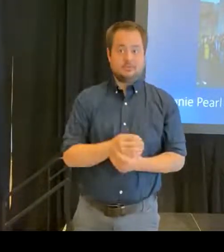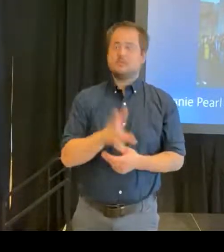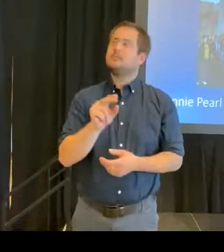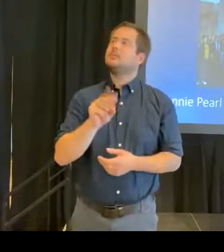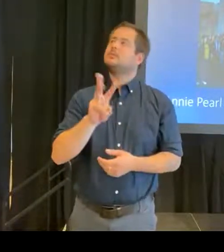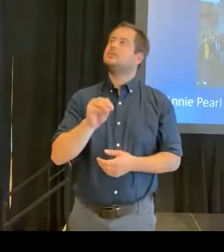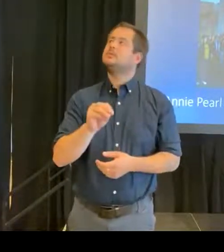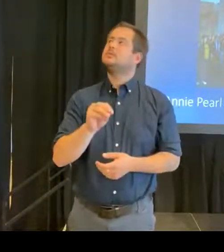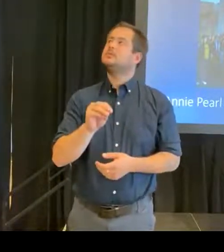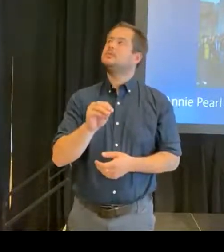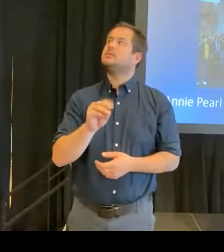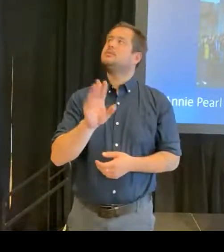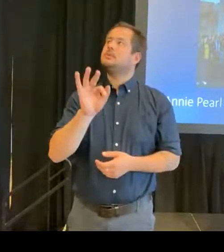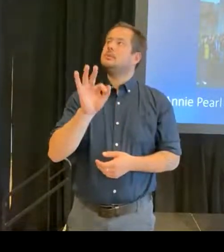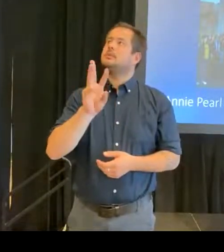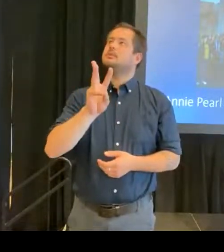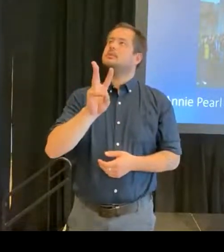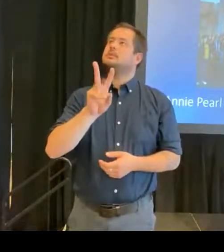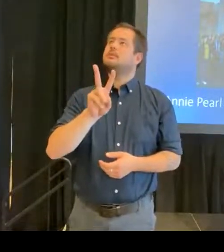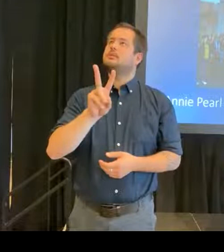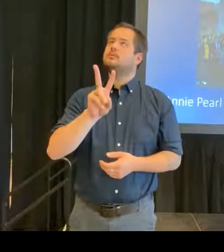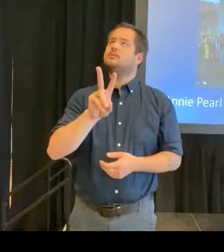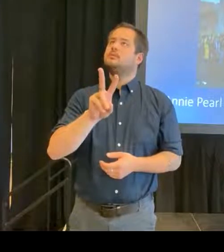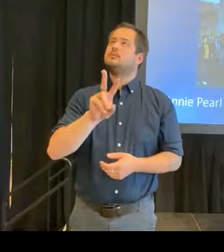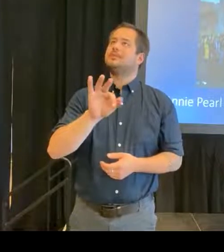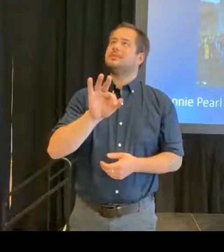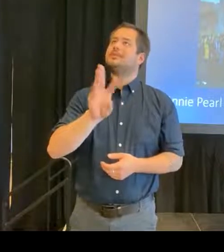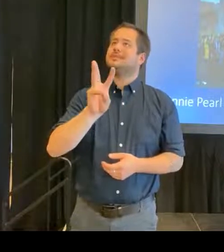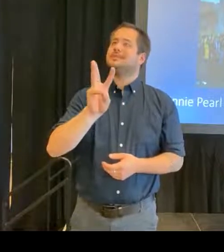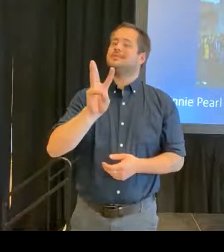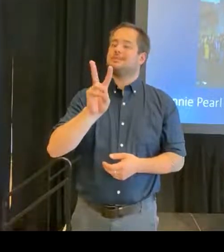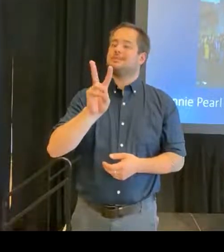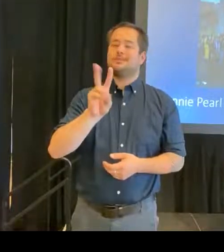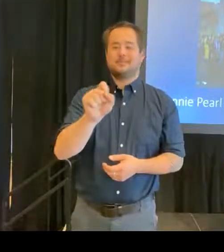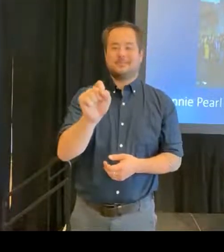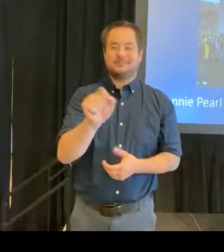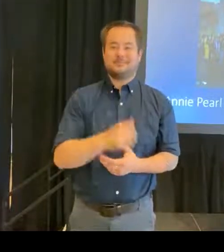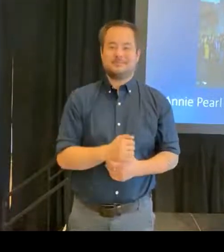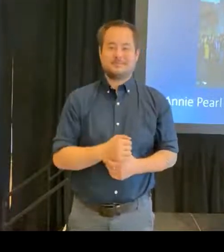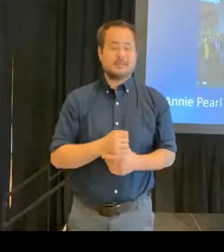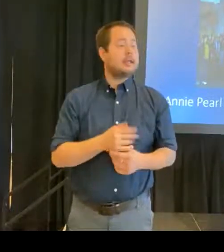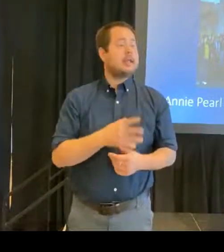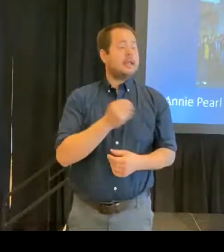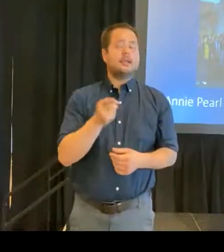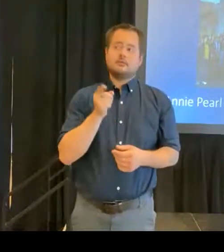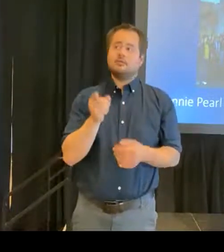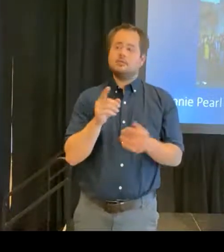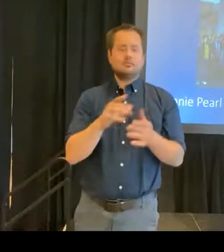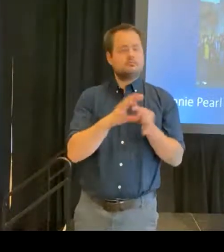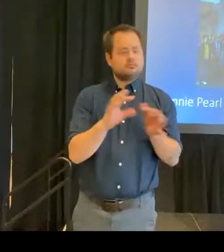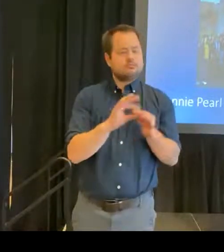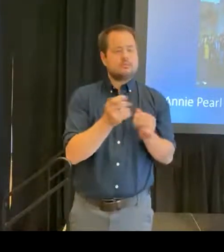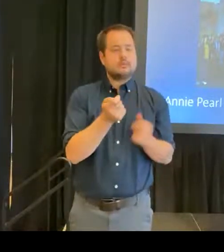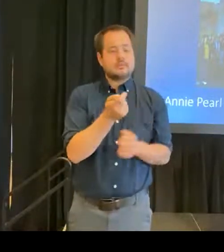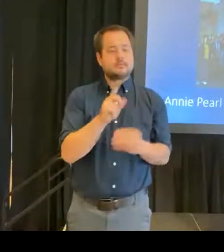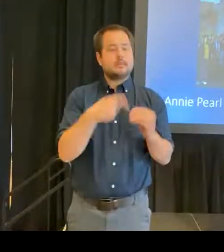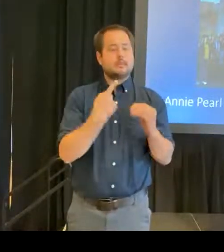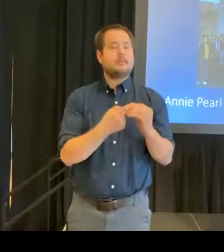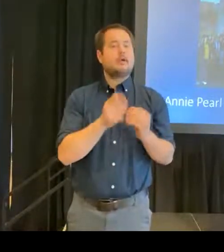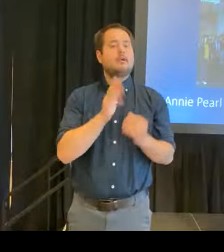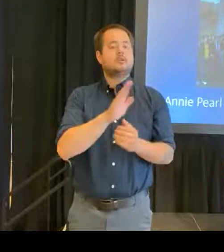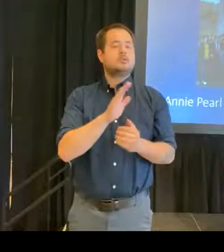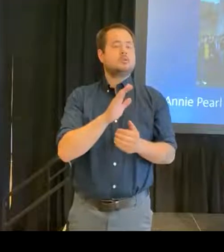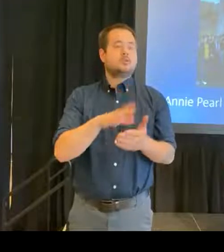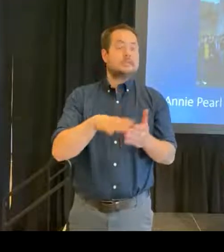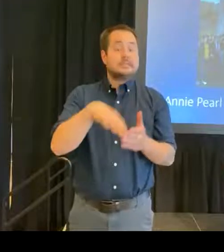60, yeah, 62, around 62. And so you were talking about a little bit about your discovery into voting